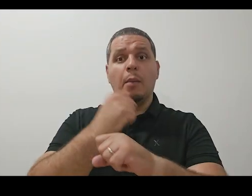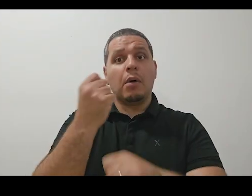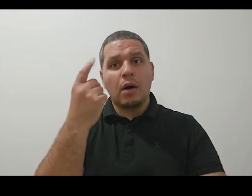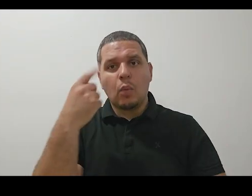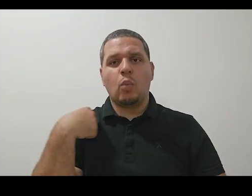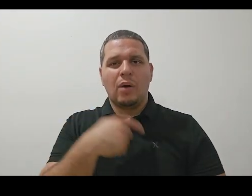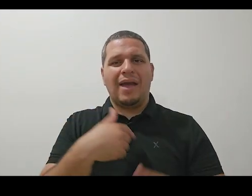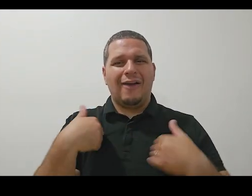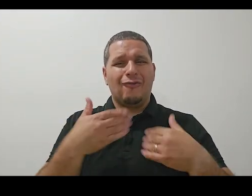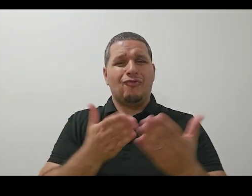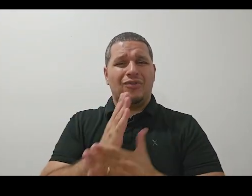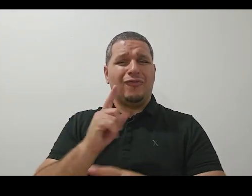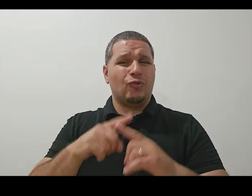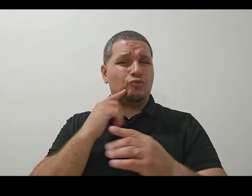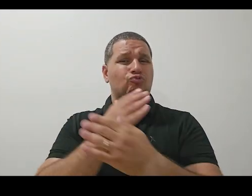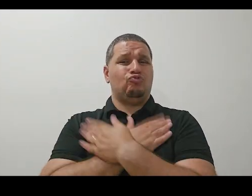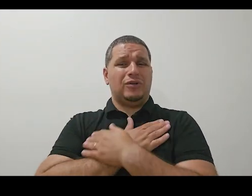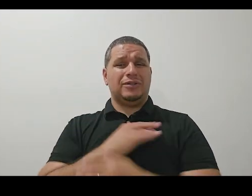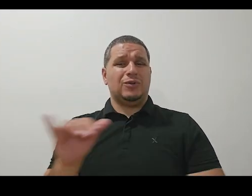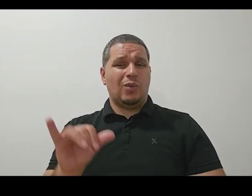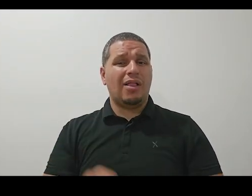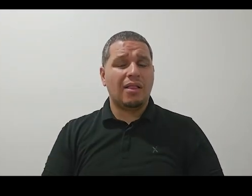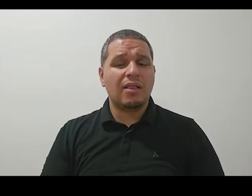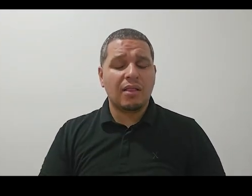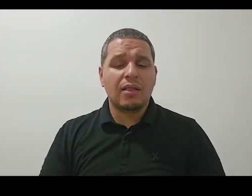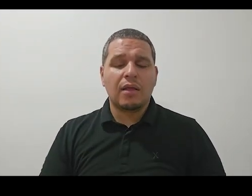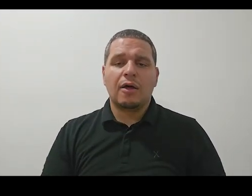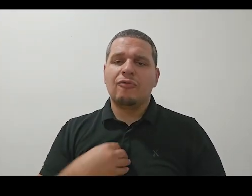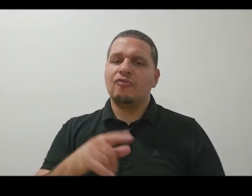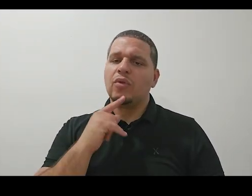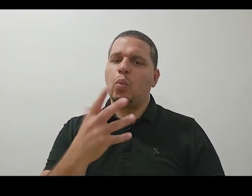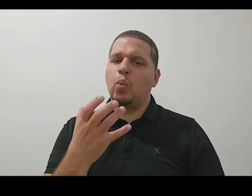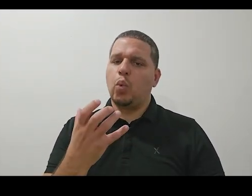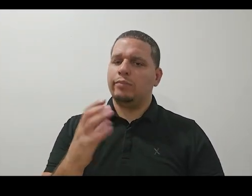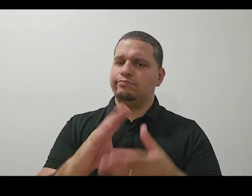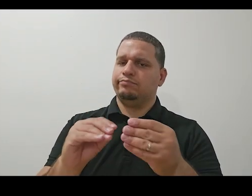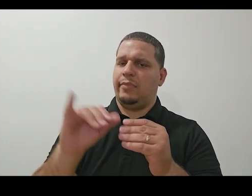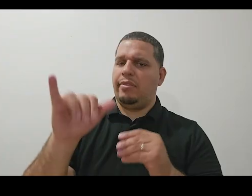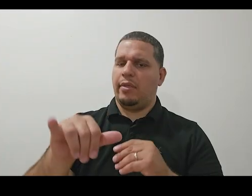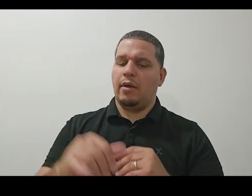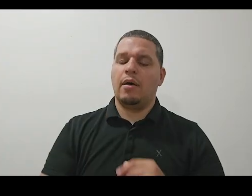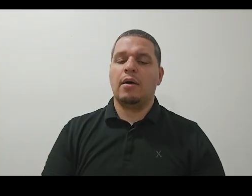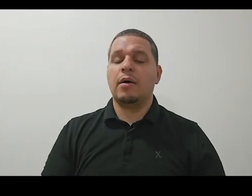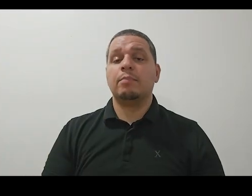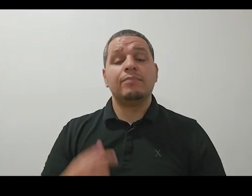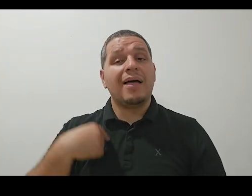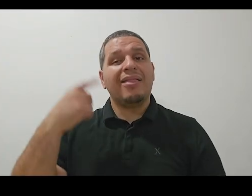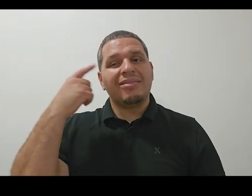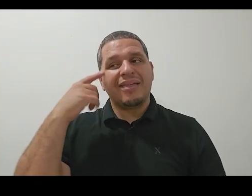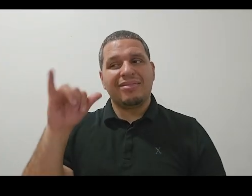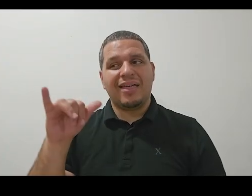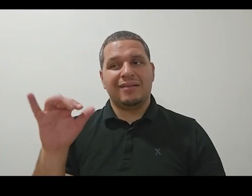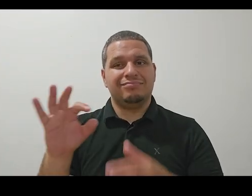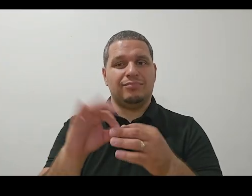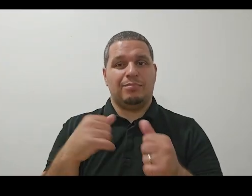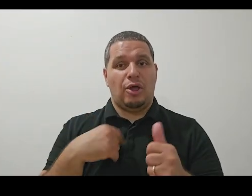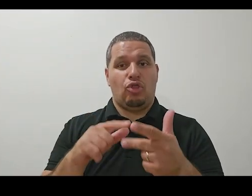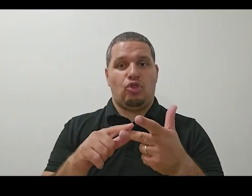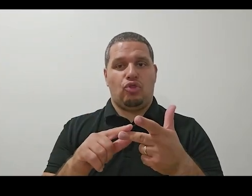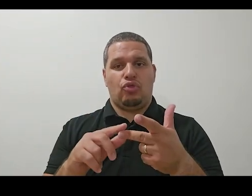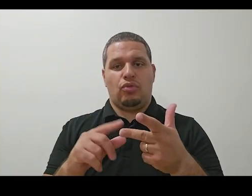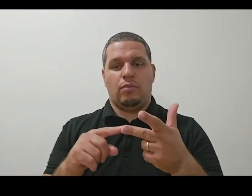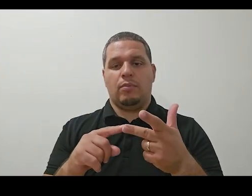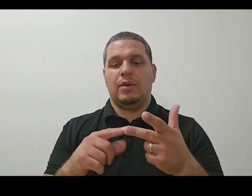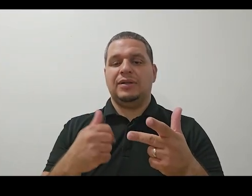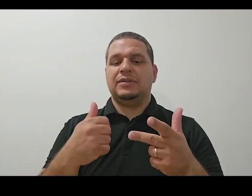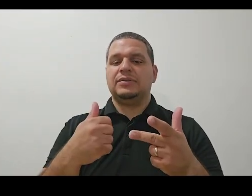have the right to rest as well. So I just really want to state that. And I think that also relates to